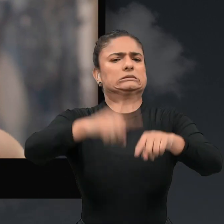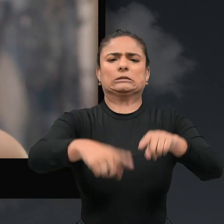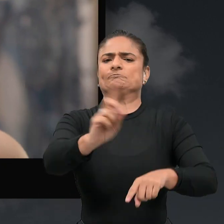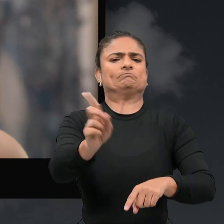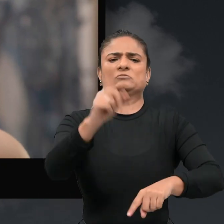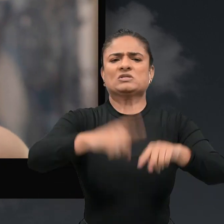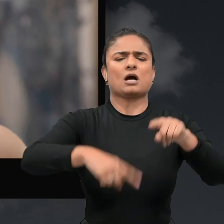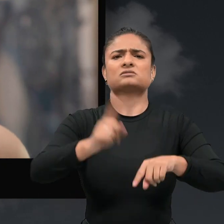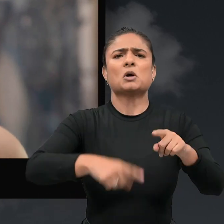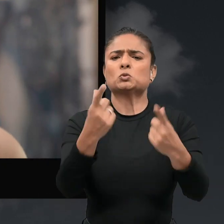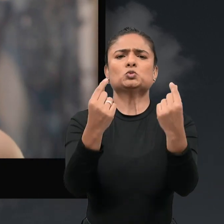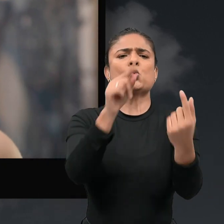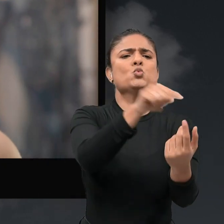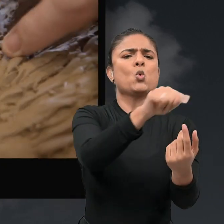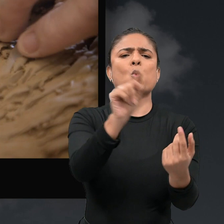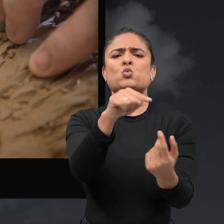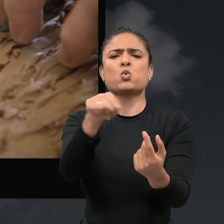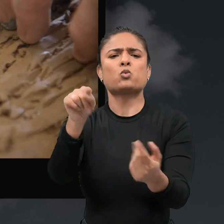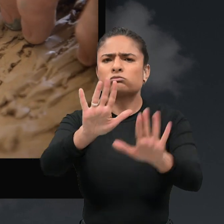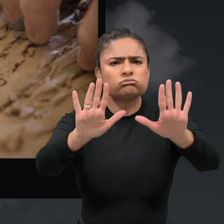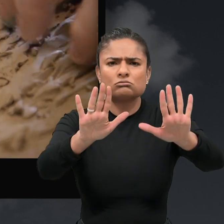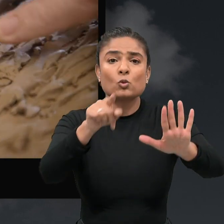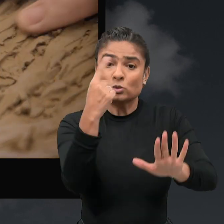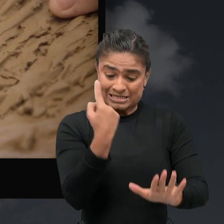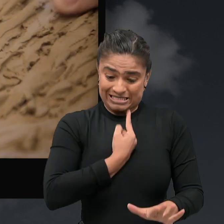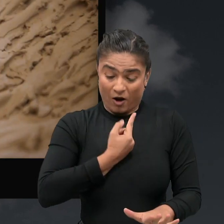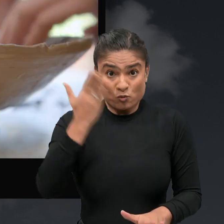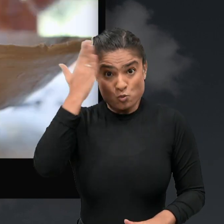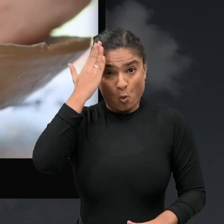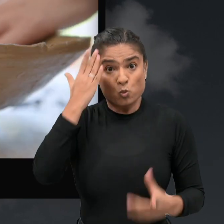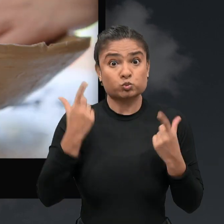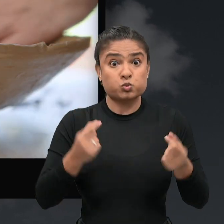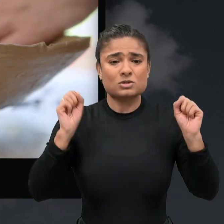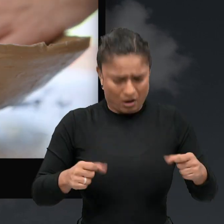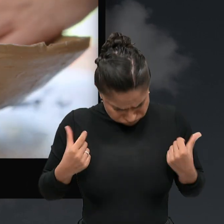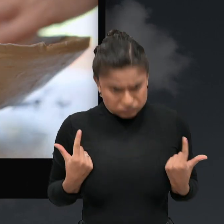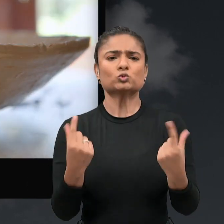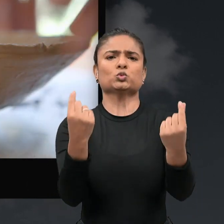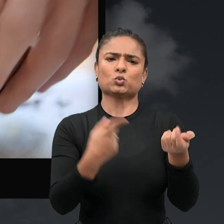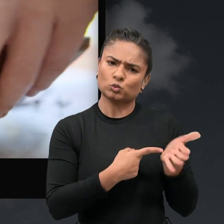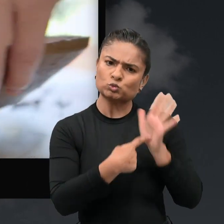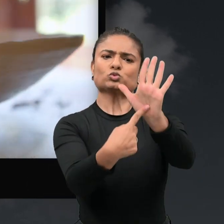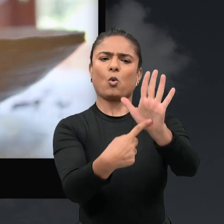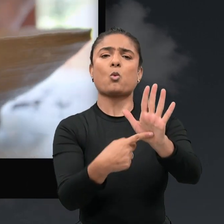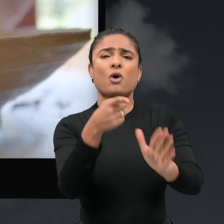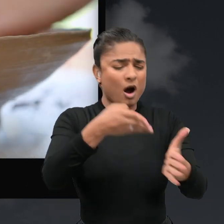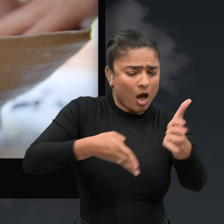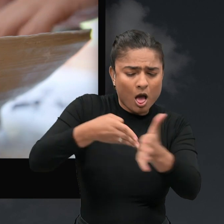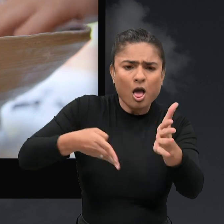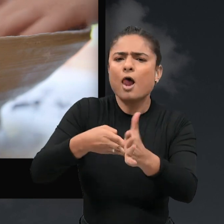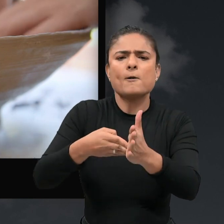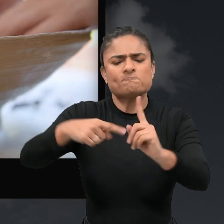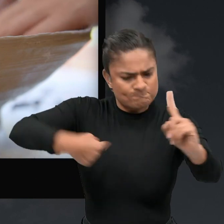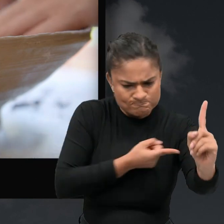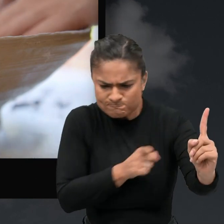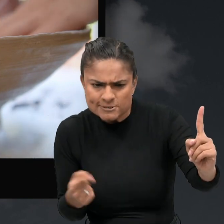can't do something or that you're not doing it properly, only you know what you can do, and you can find a way around